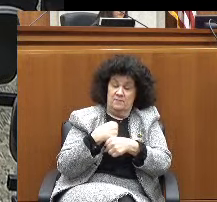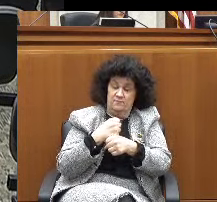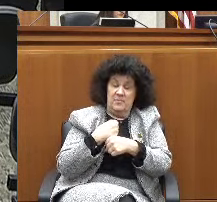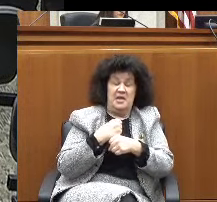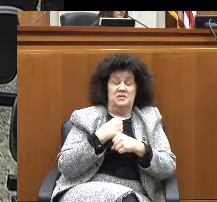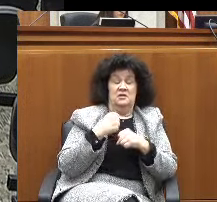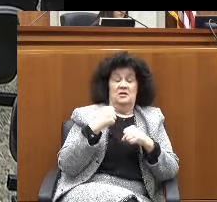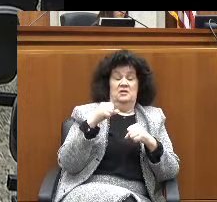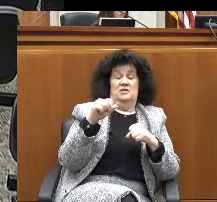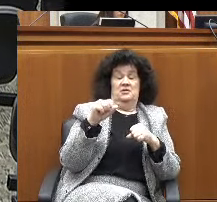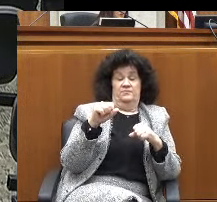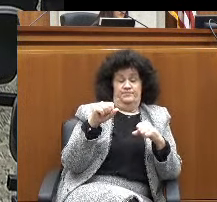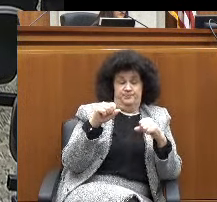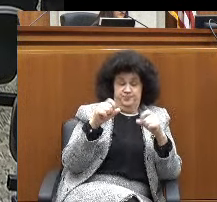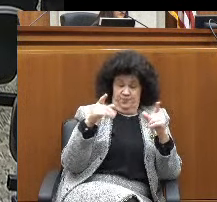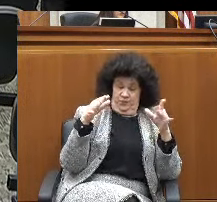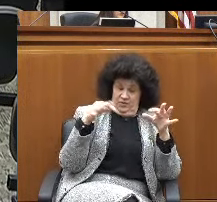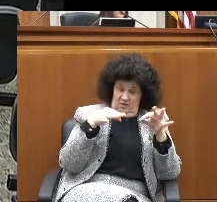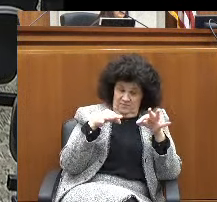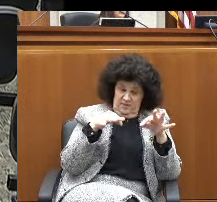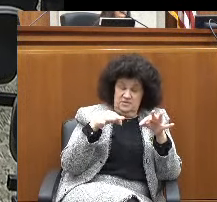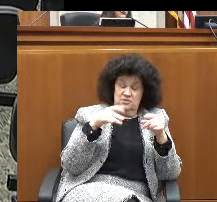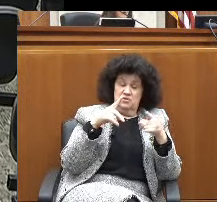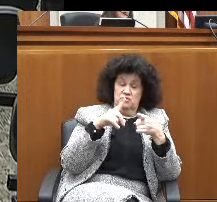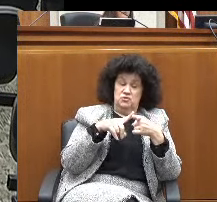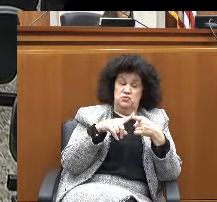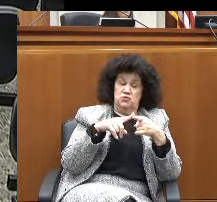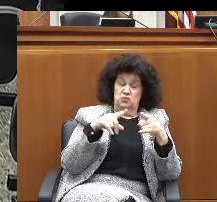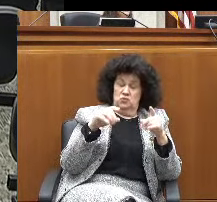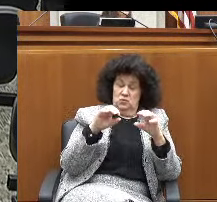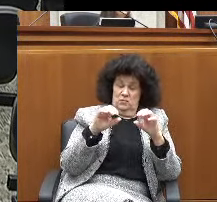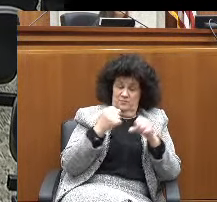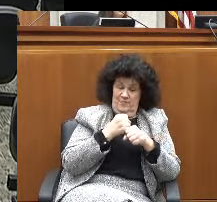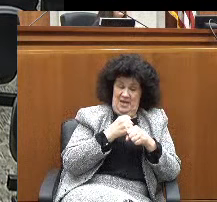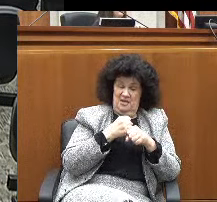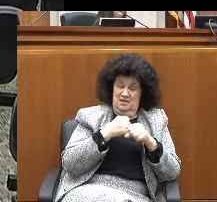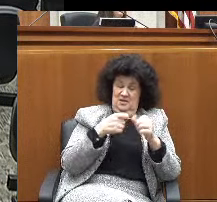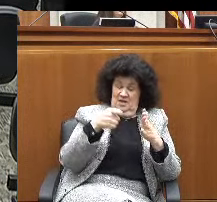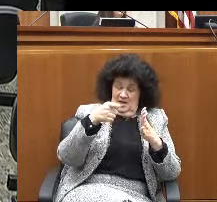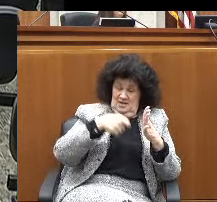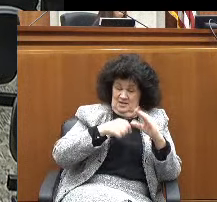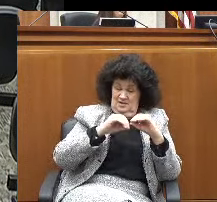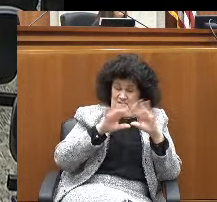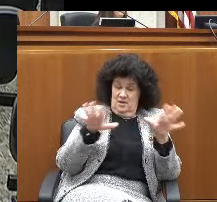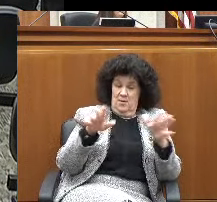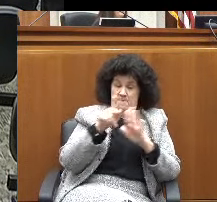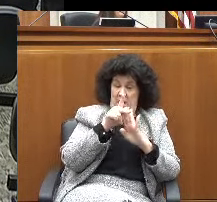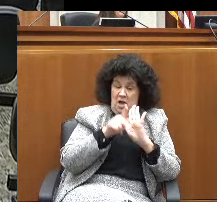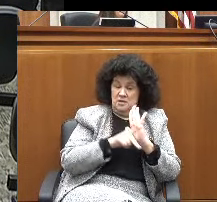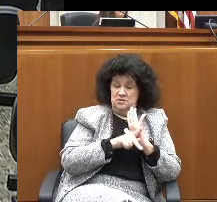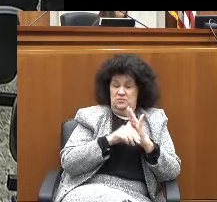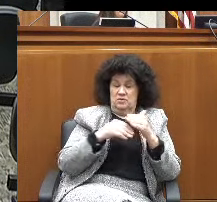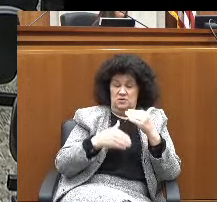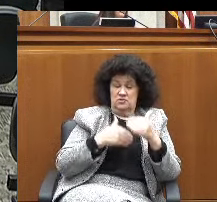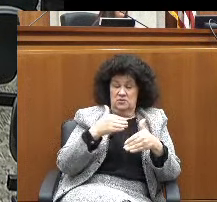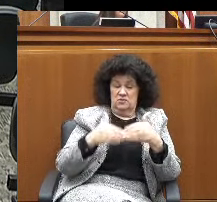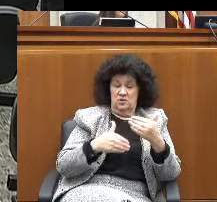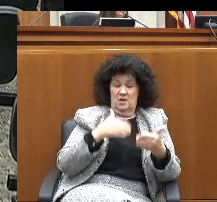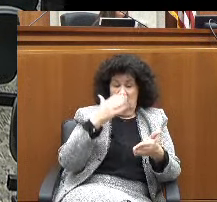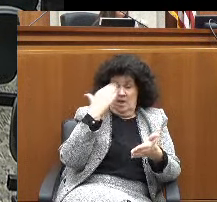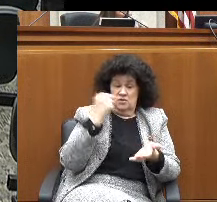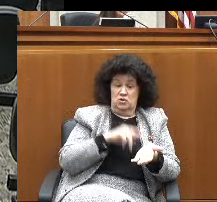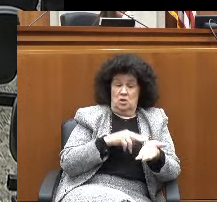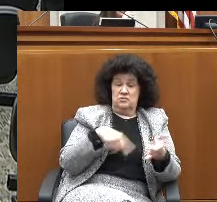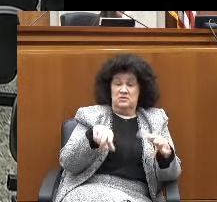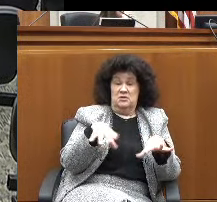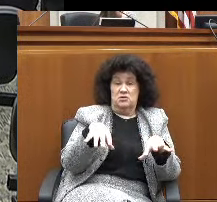this position, was to write policies and procedures, because these nurses were doing things that a school nurse is